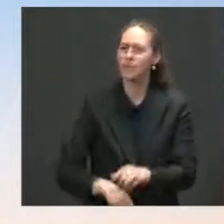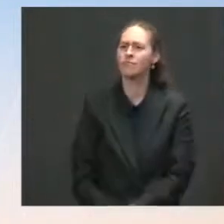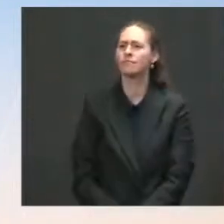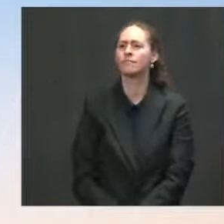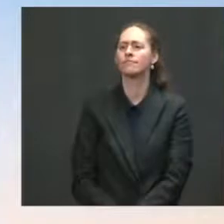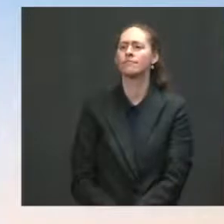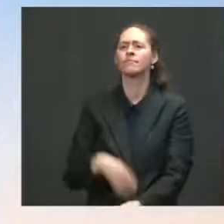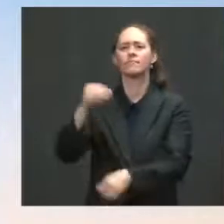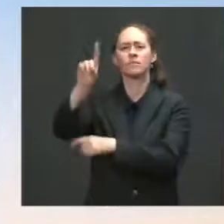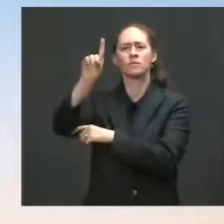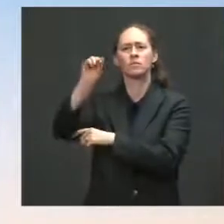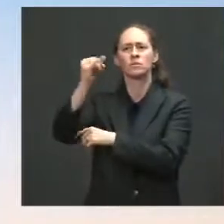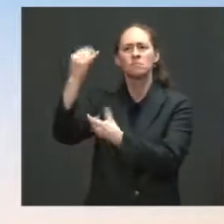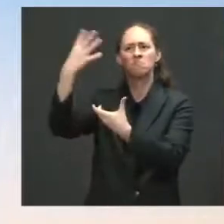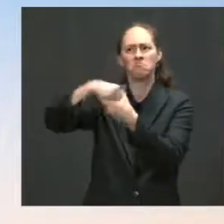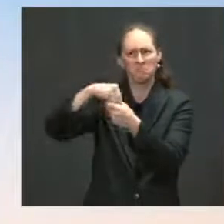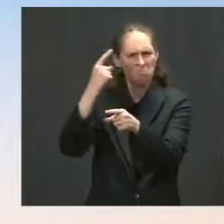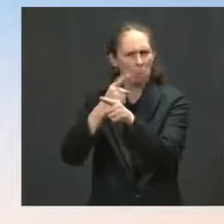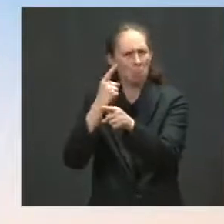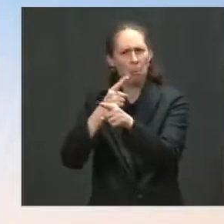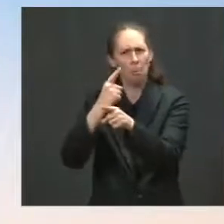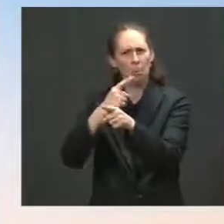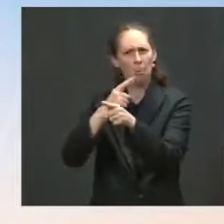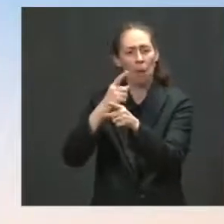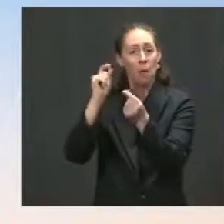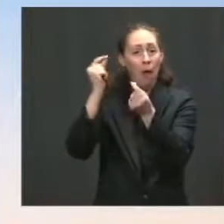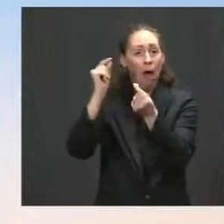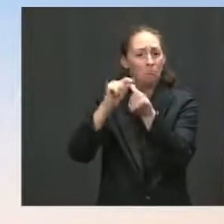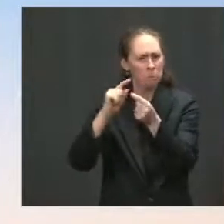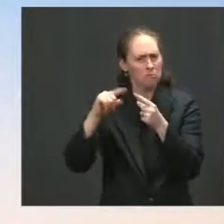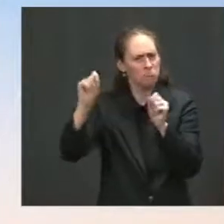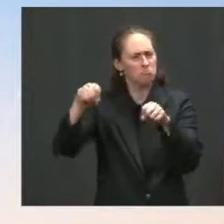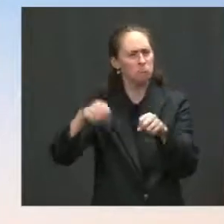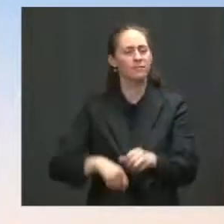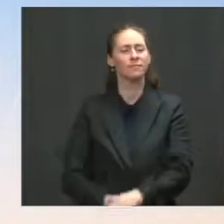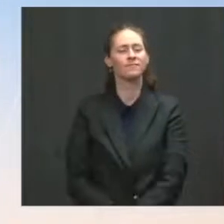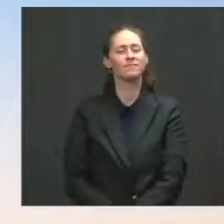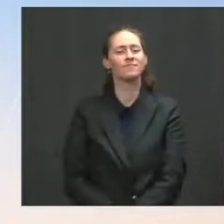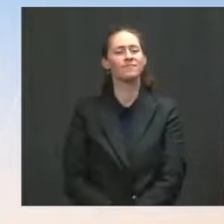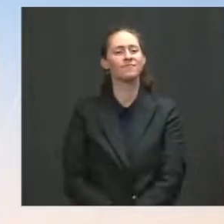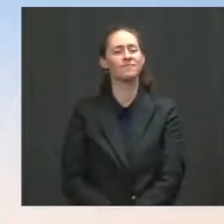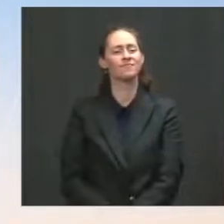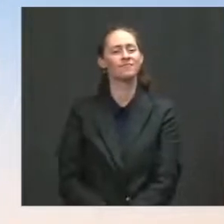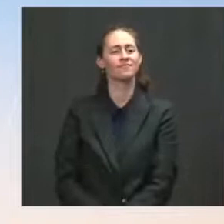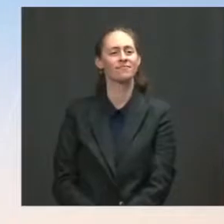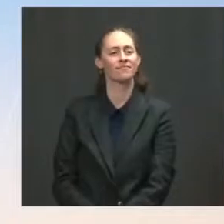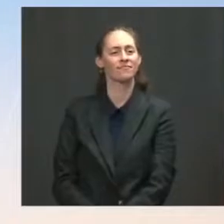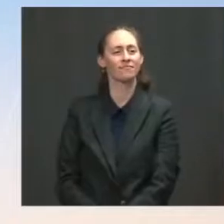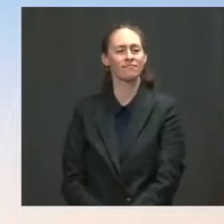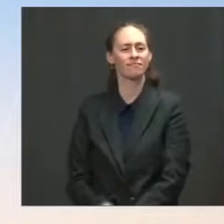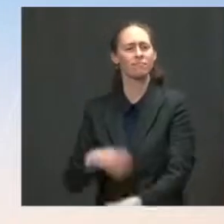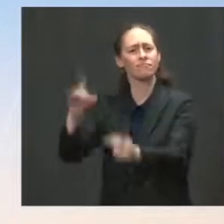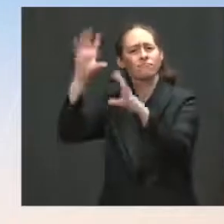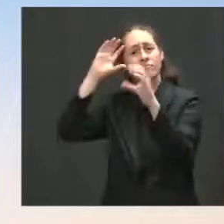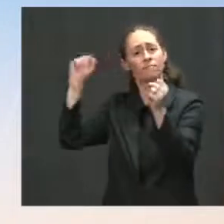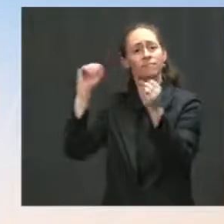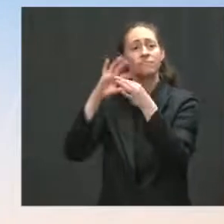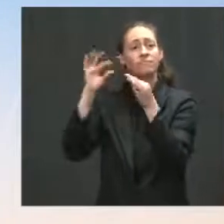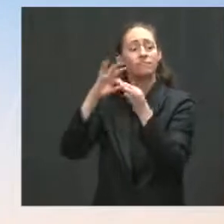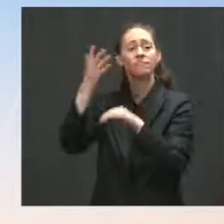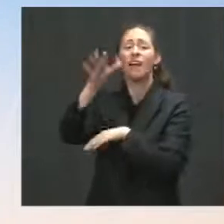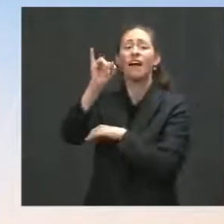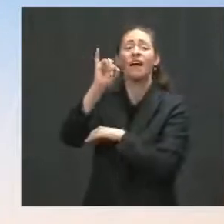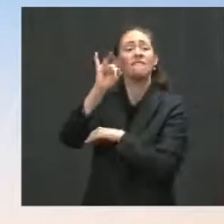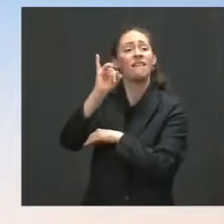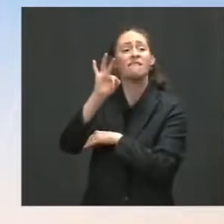then, the president alluded yesterday to, look, if this gets struck down in court, if nothing else, it buys time for the federal funds on the state level to be